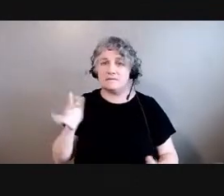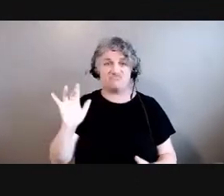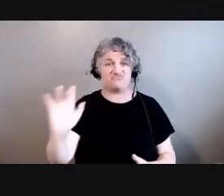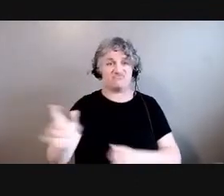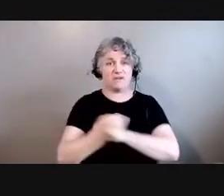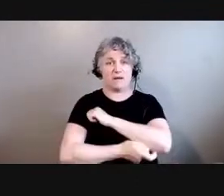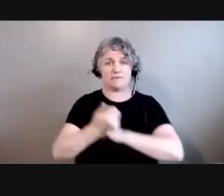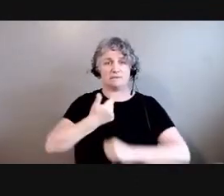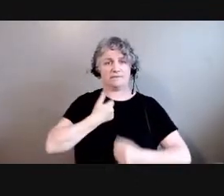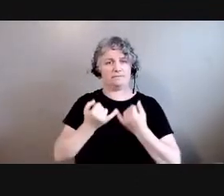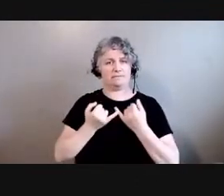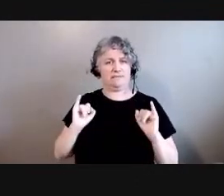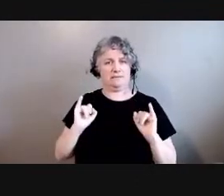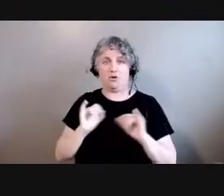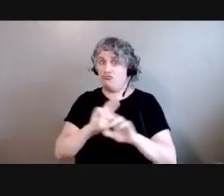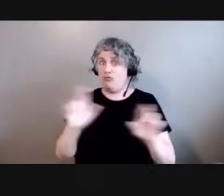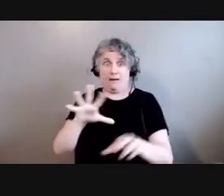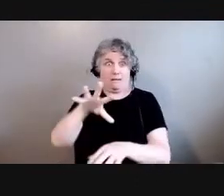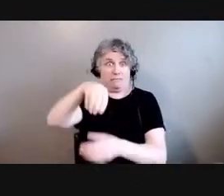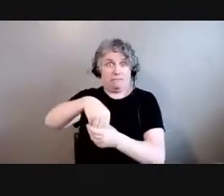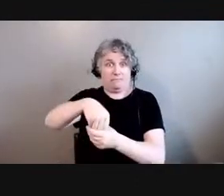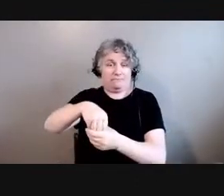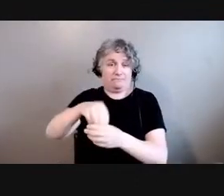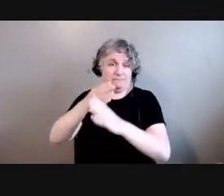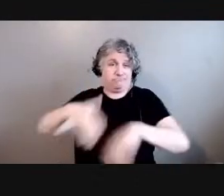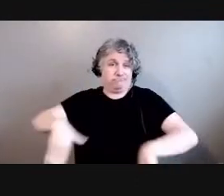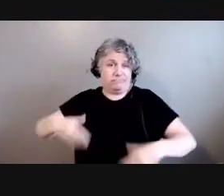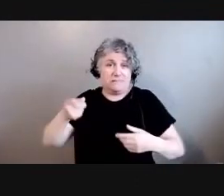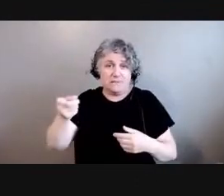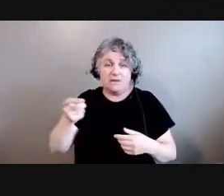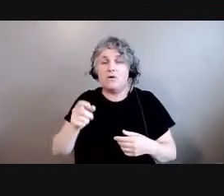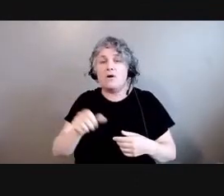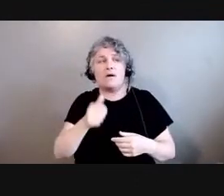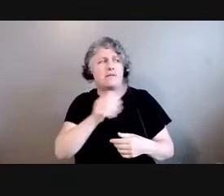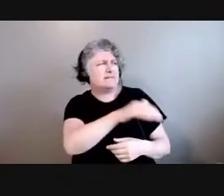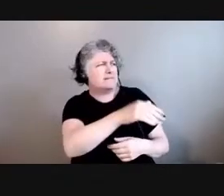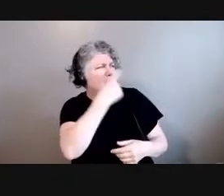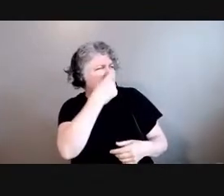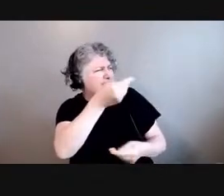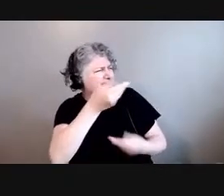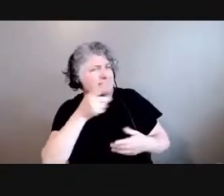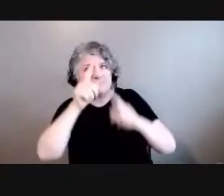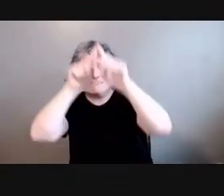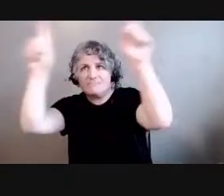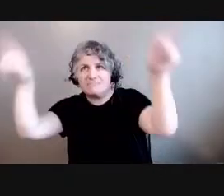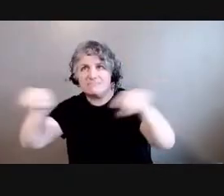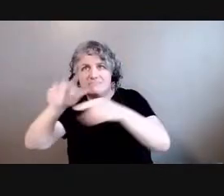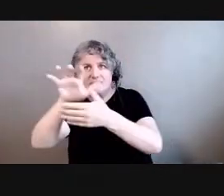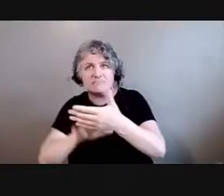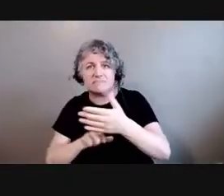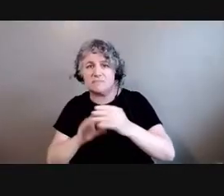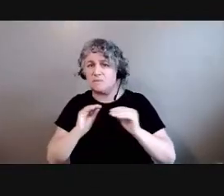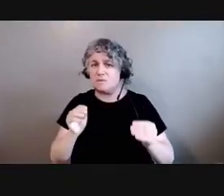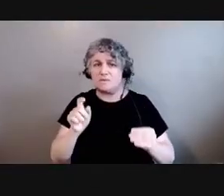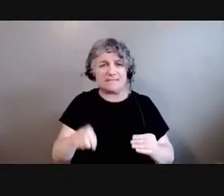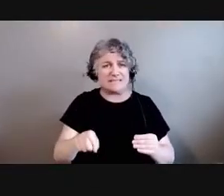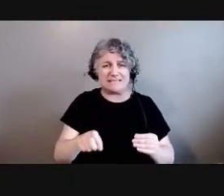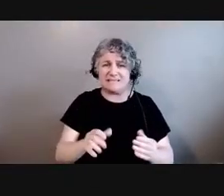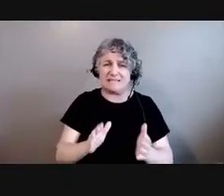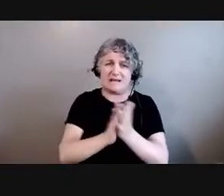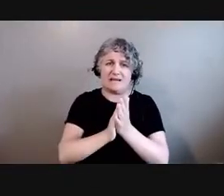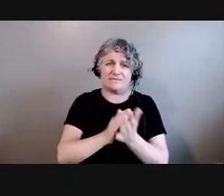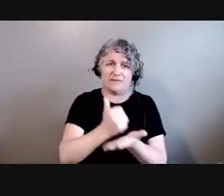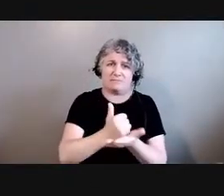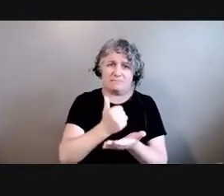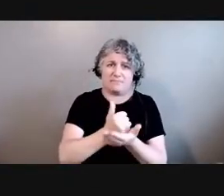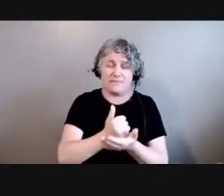Or I wouldn't need somebody else to read the board to me, or I wouldn't need to, again, ask for that level of help. Now, if I needed something more